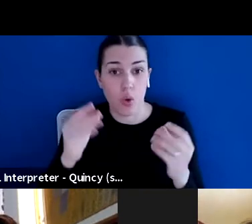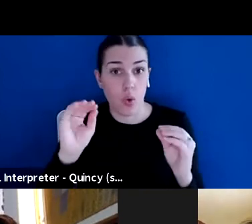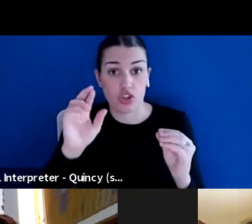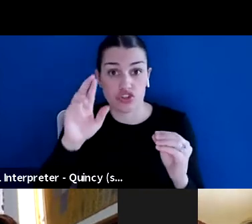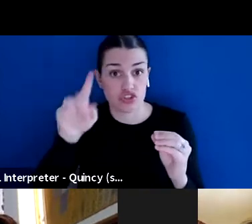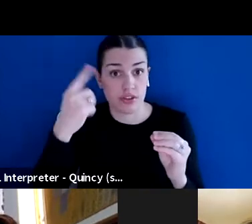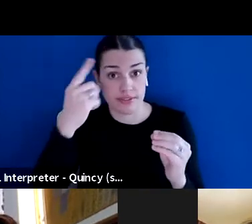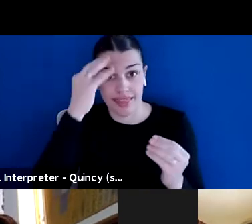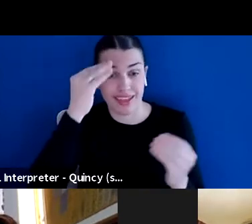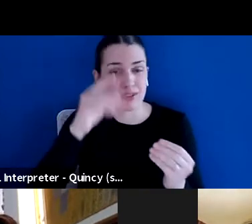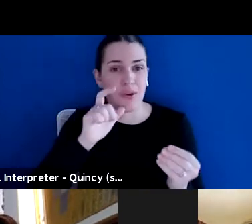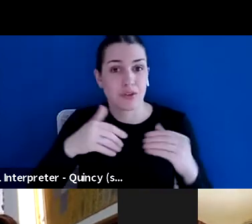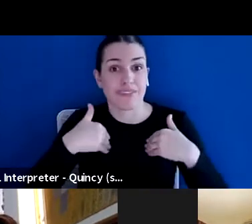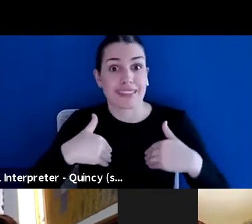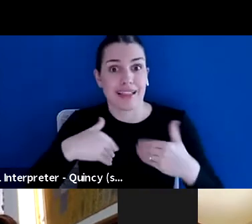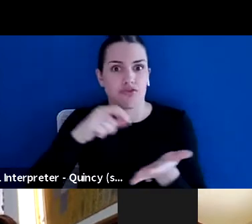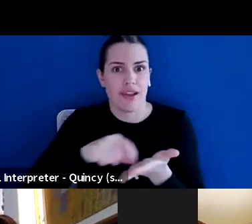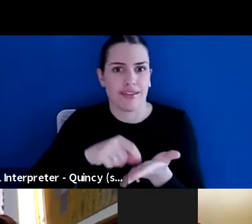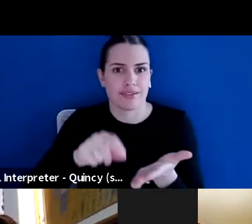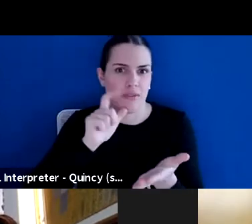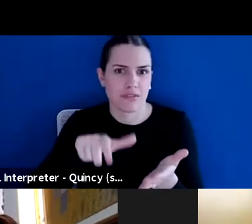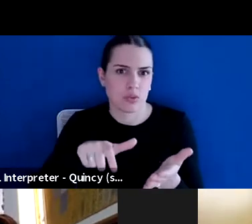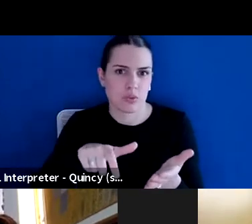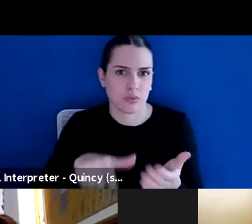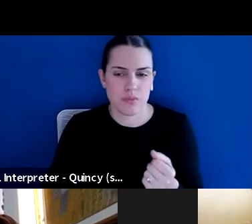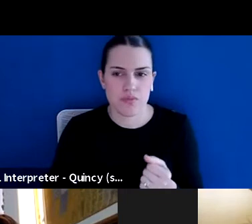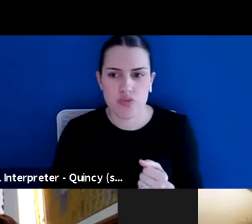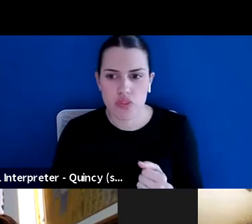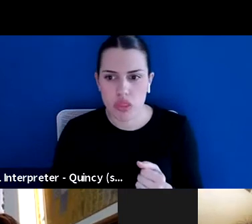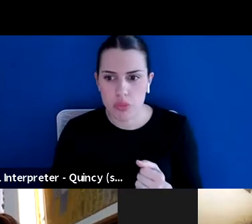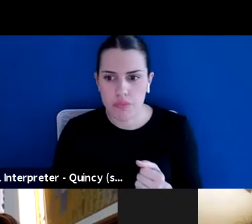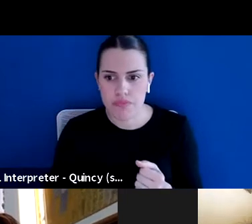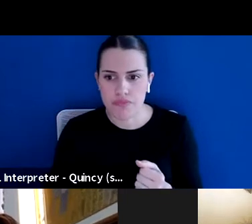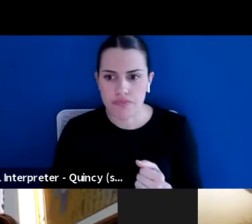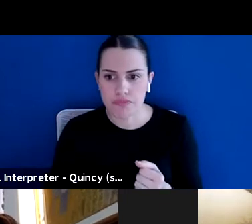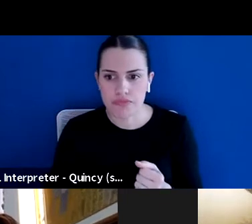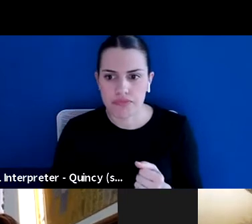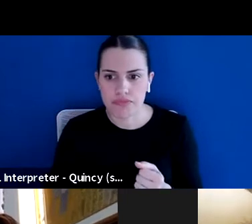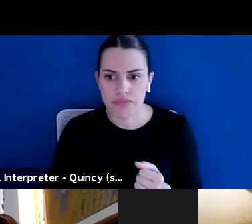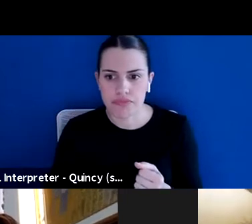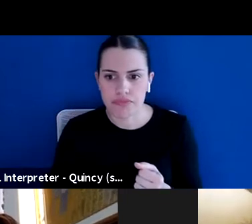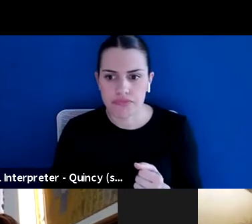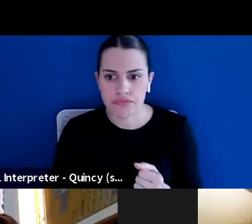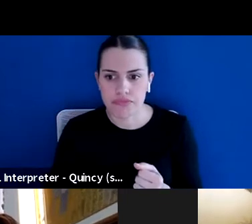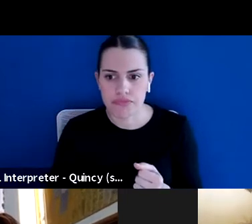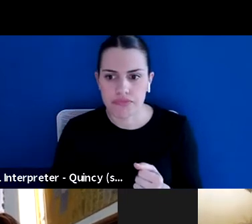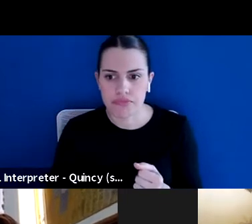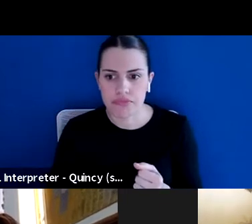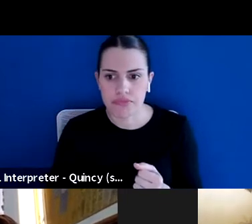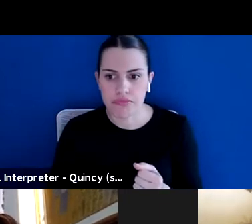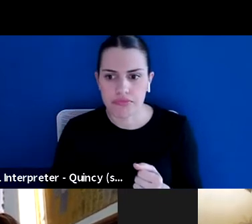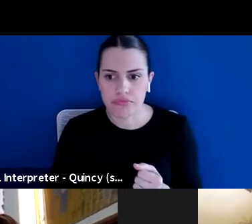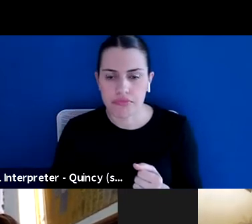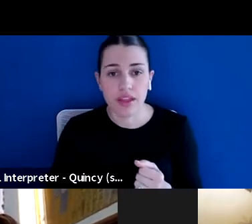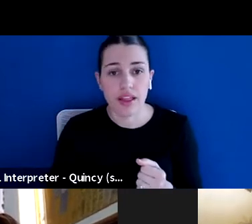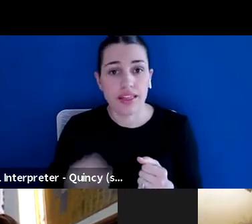don't have to physically write it down if you don't want to. And that this process of writing about your experiences is uniquely your own, right? Nobody else's.